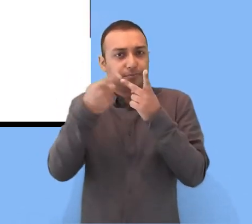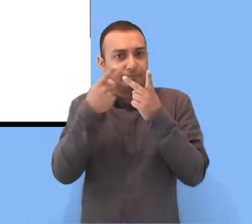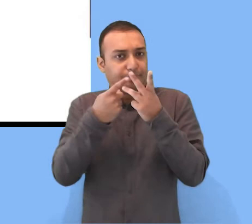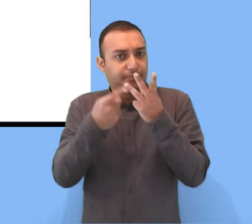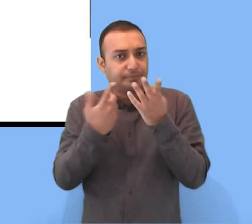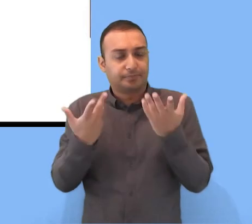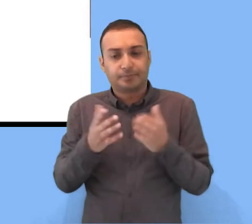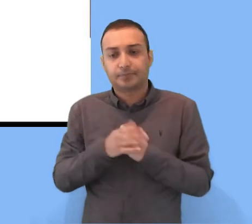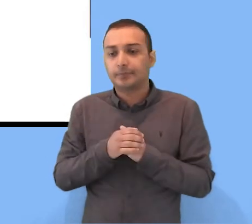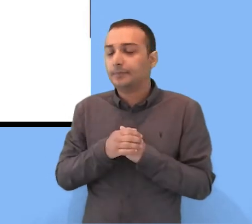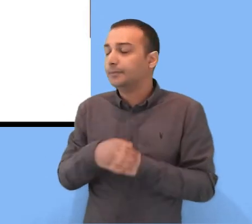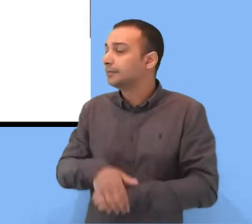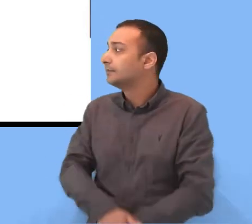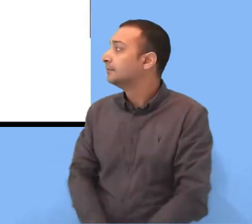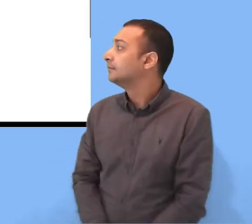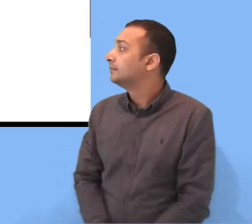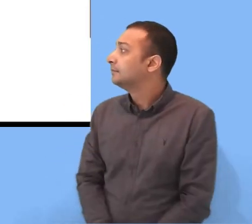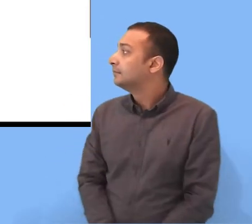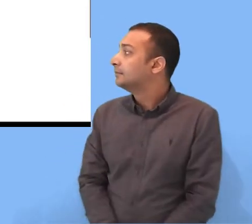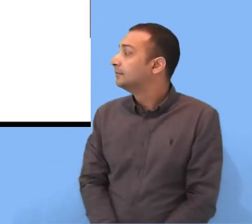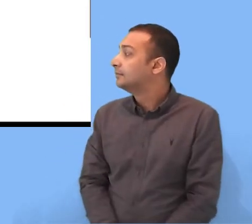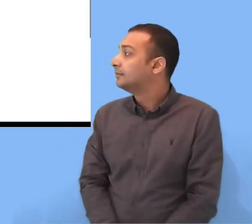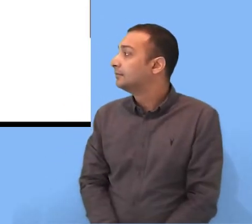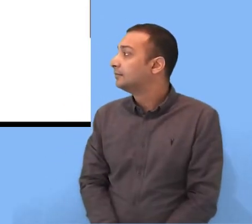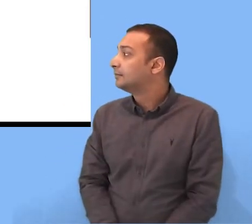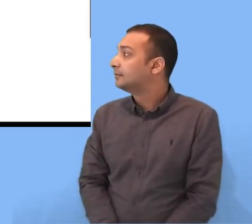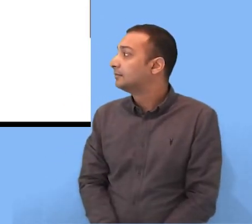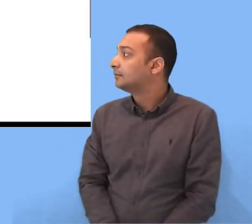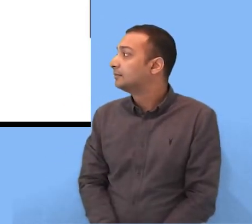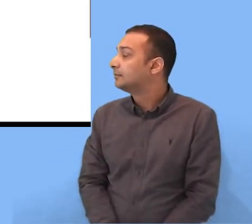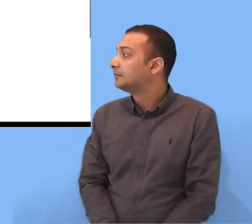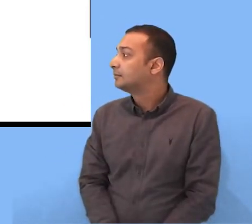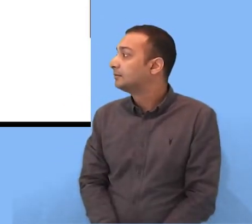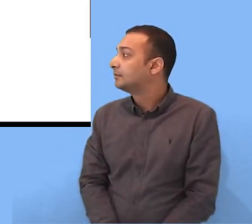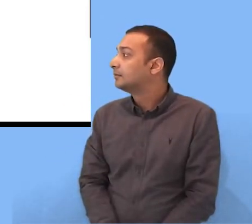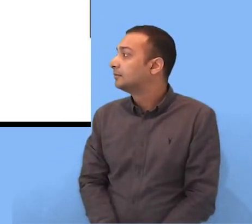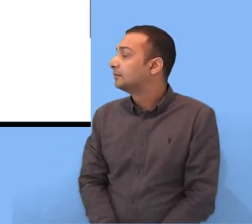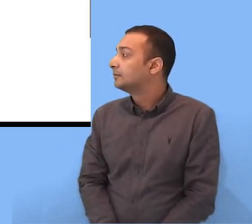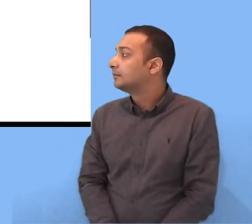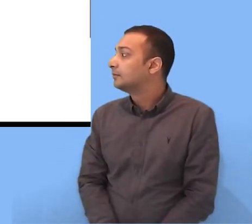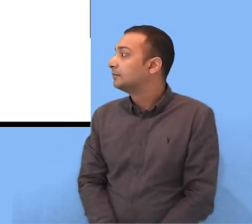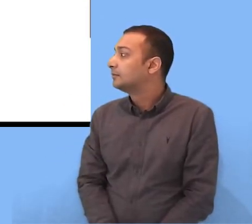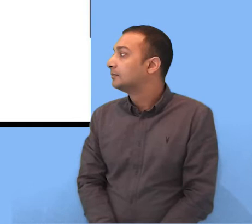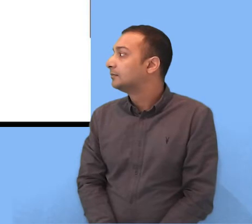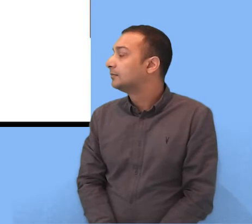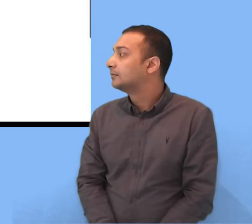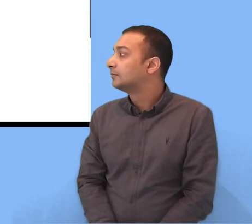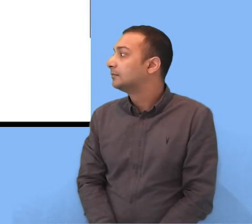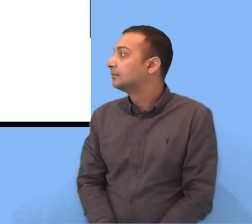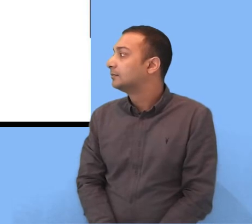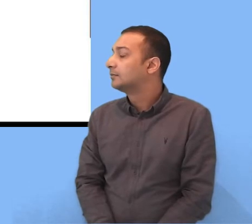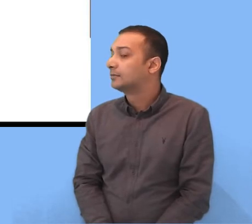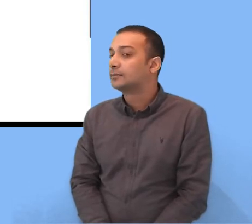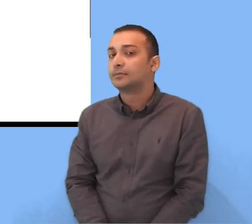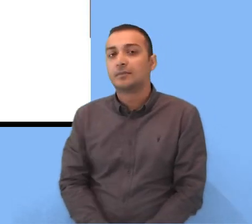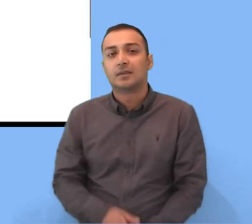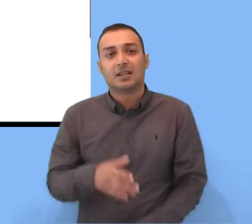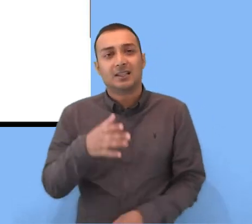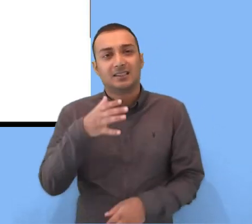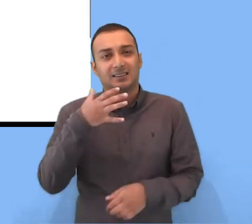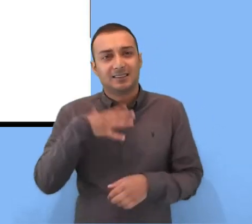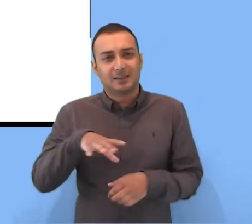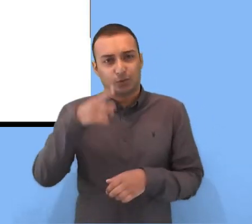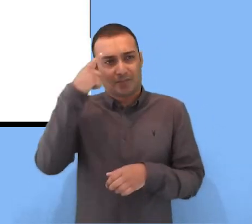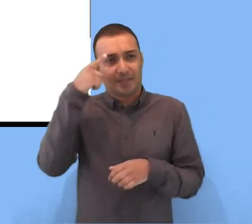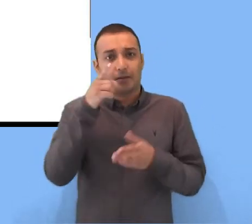think we need to explicitly focus our attention on those parents who are facing the biggest barriers. It's really